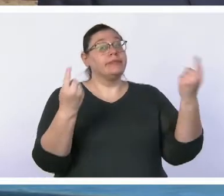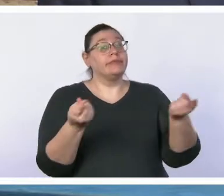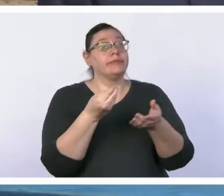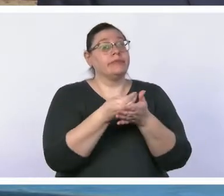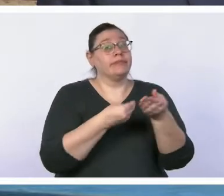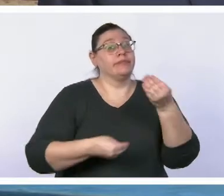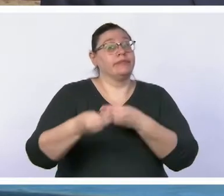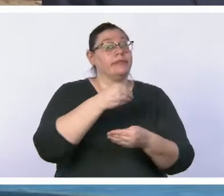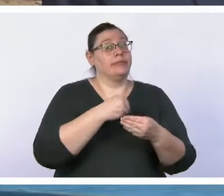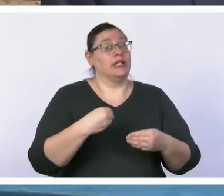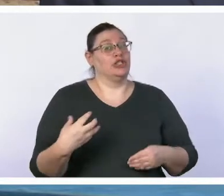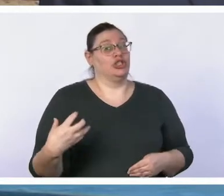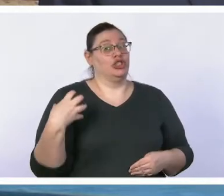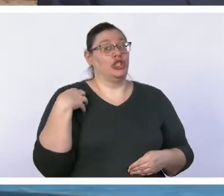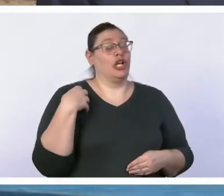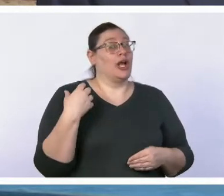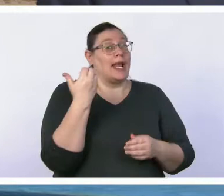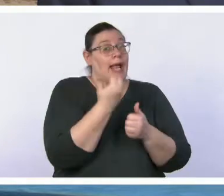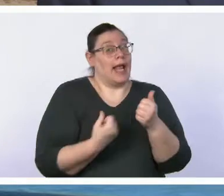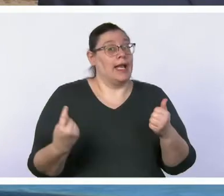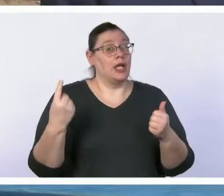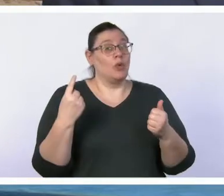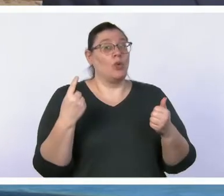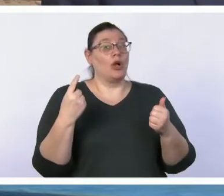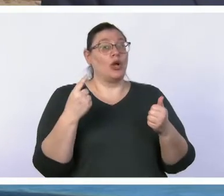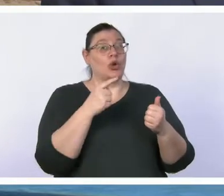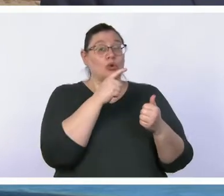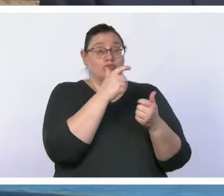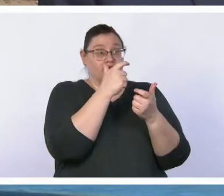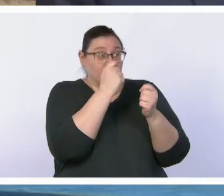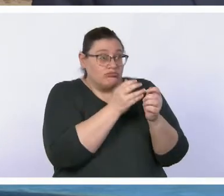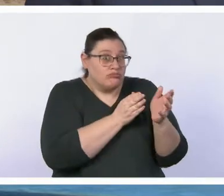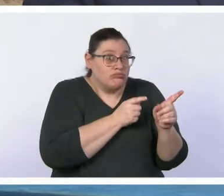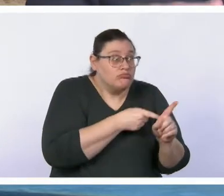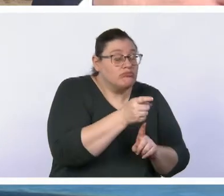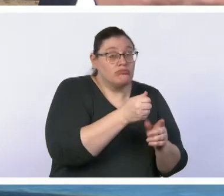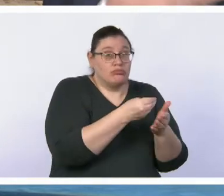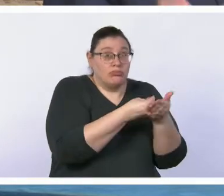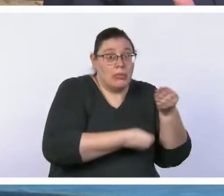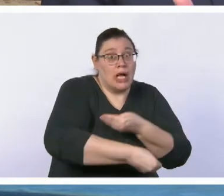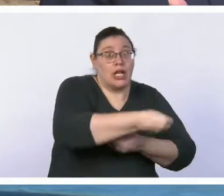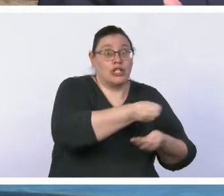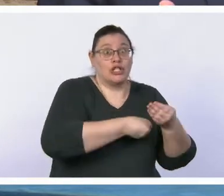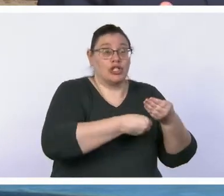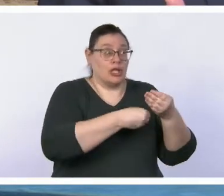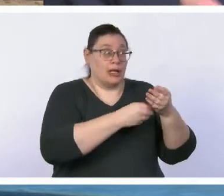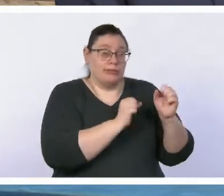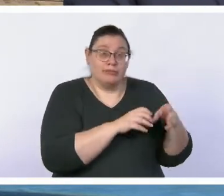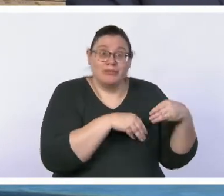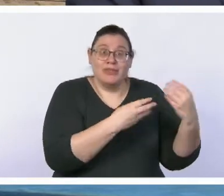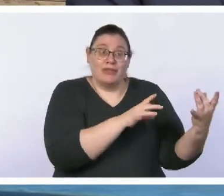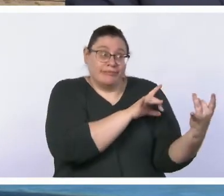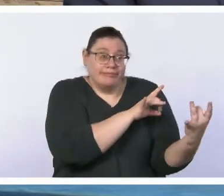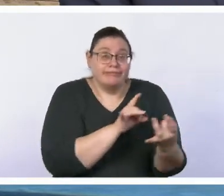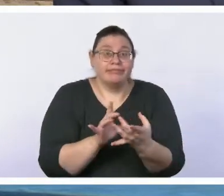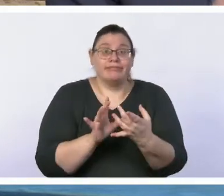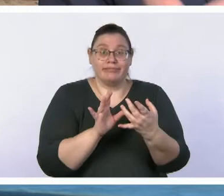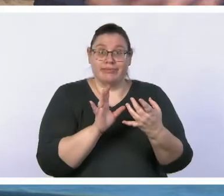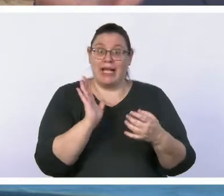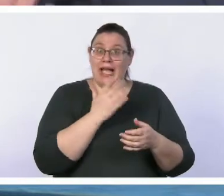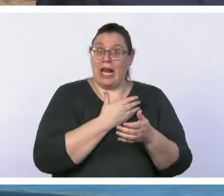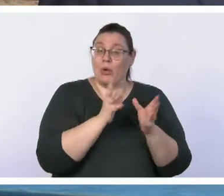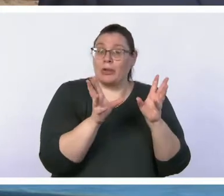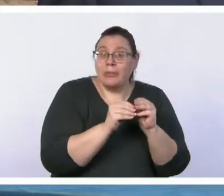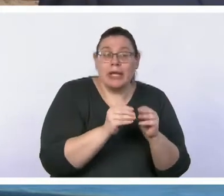chair, pretty much anybody who has an interest in the budget has been able to provide input either at our meetings